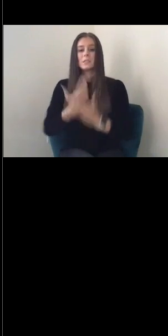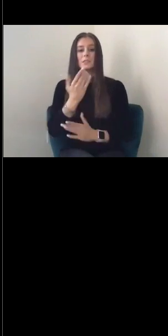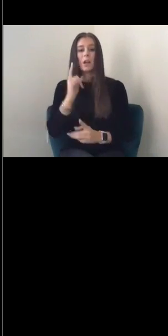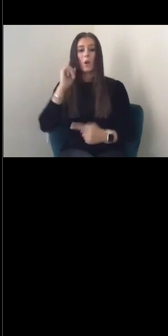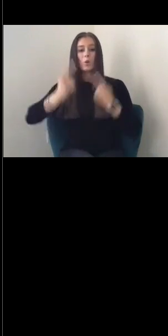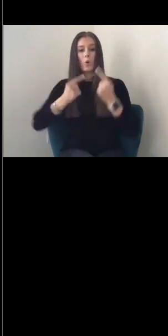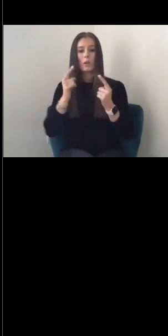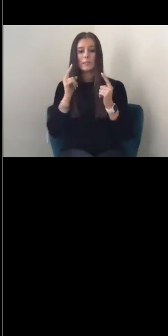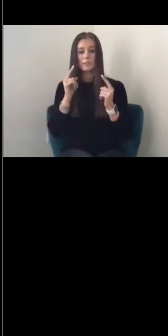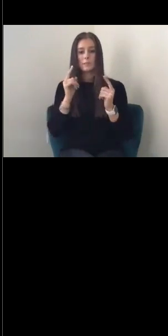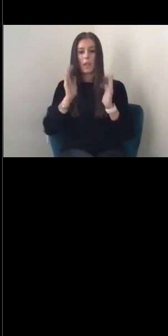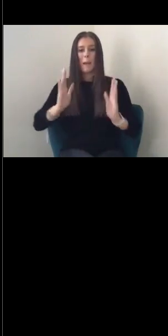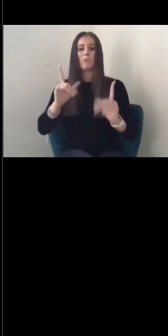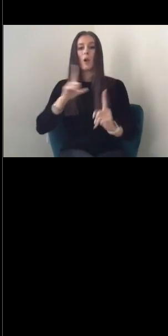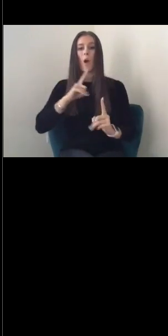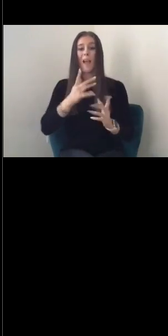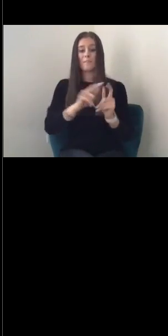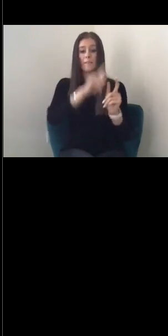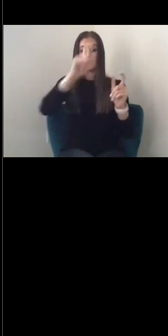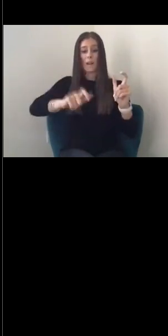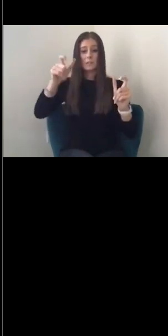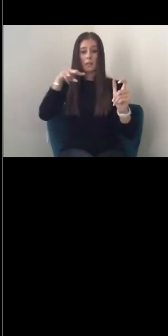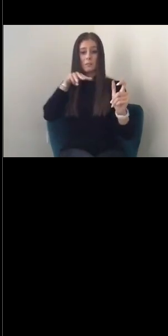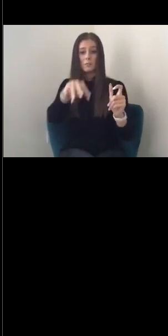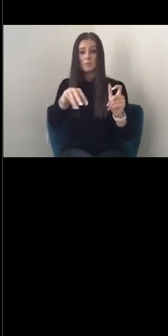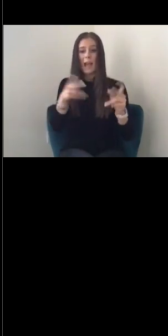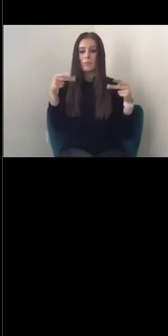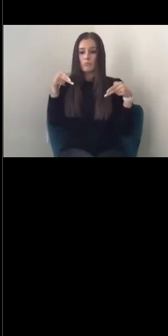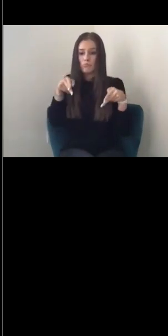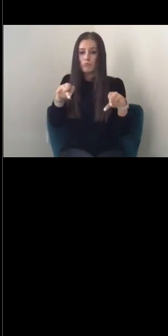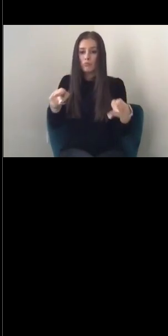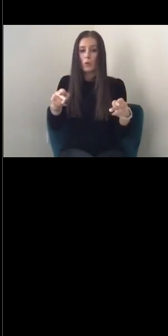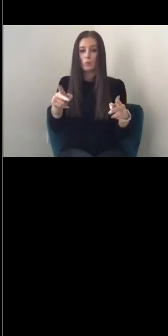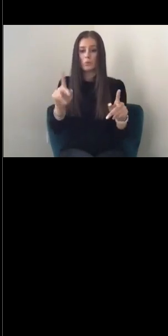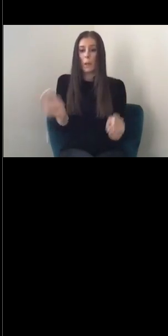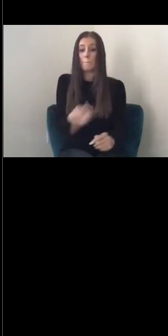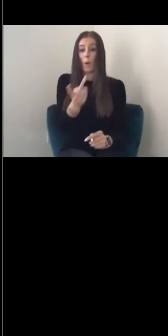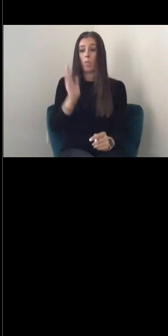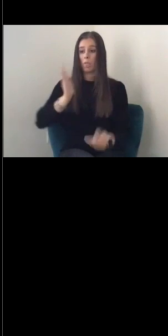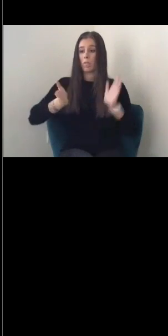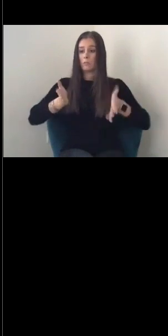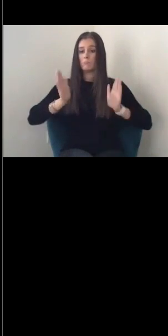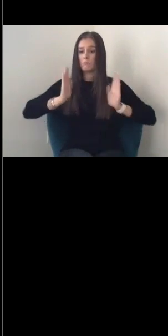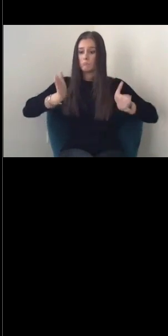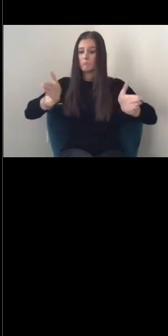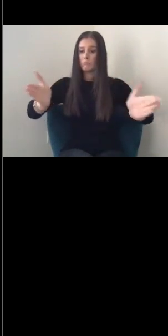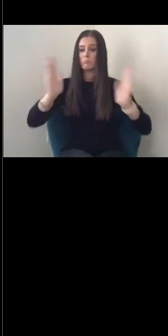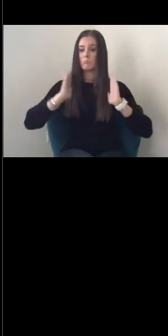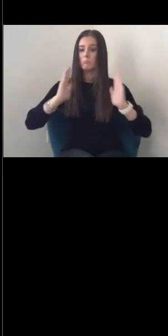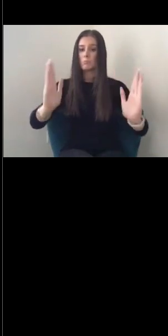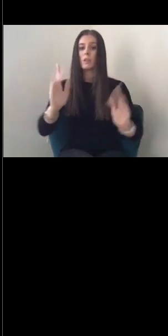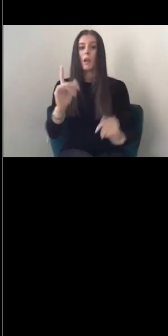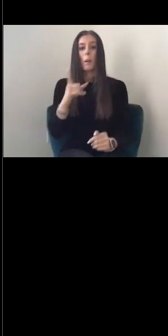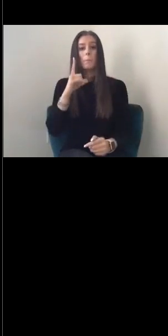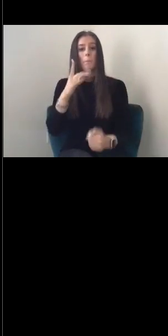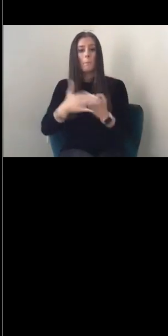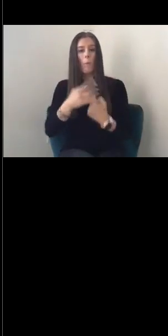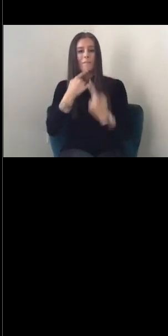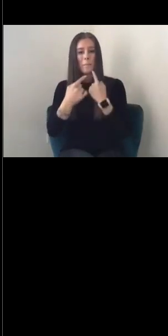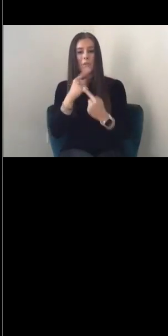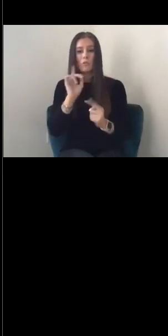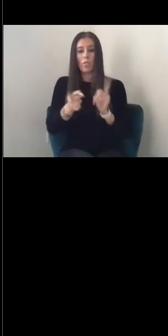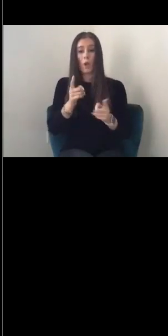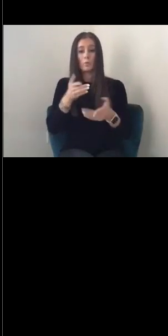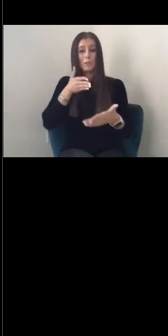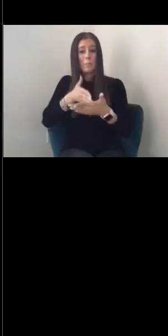along the viaducts and embankment through the Mardyke area on both sides of the road. Details of these noise barriers are